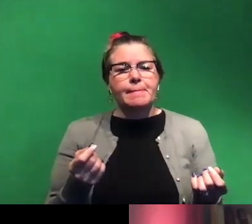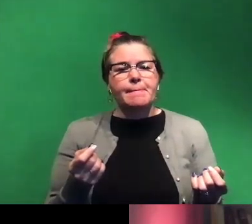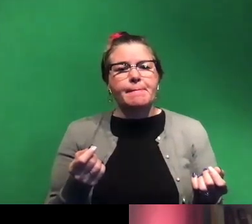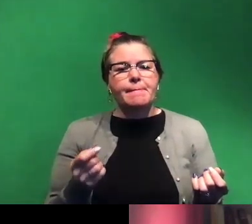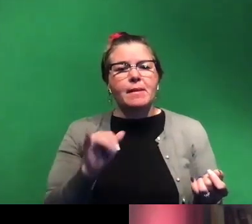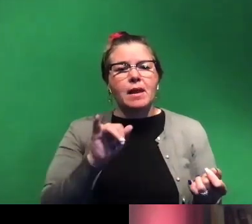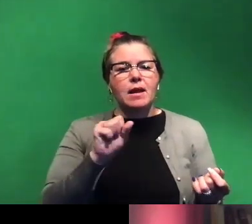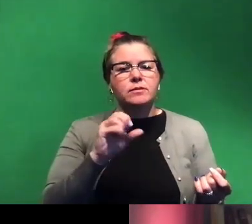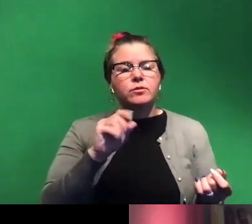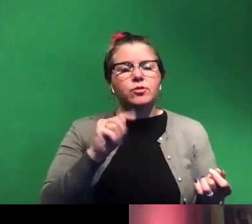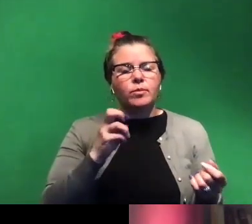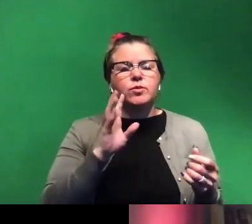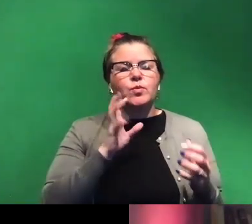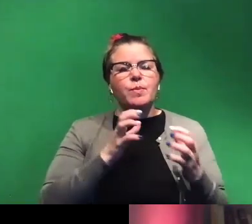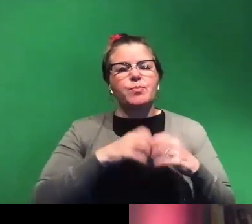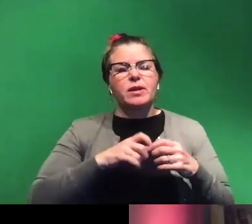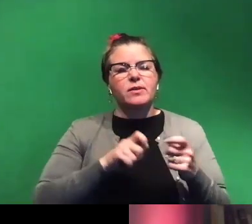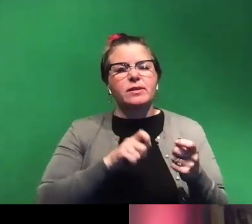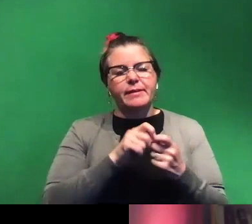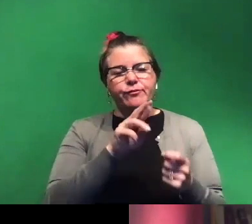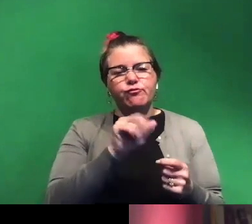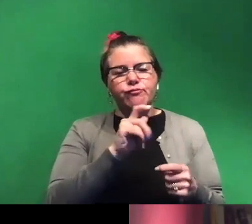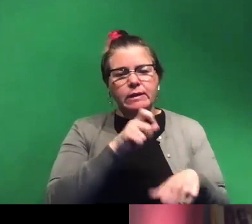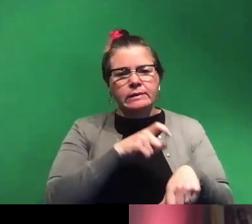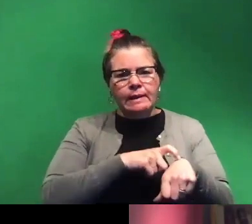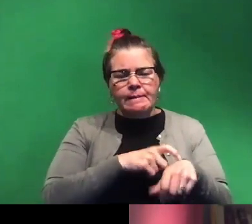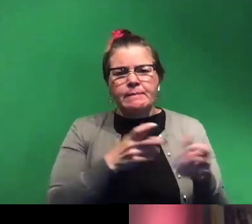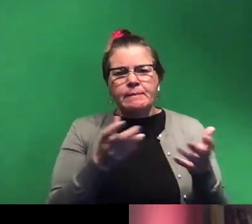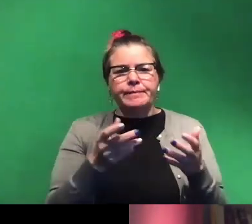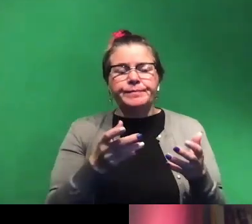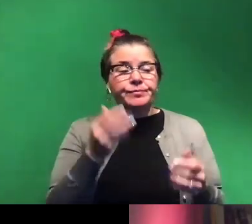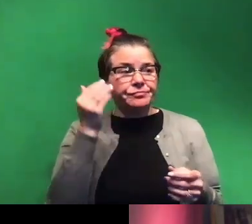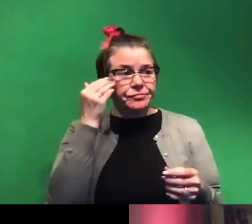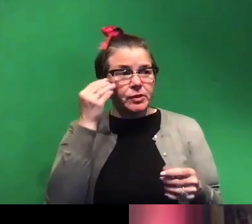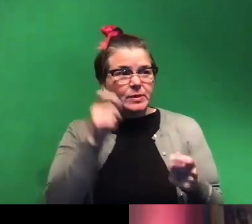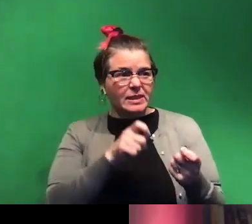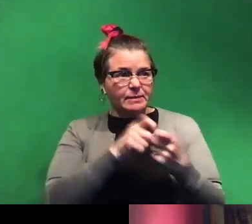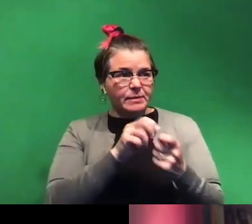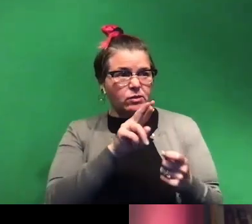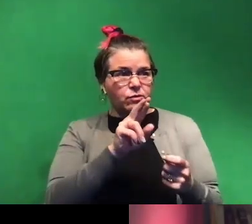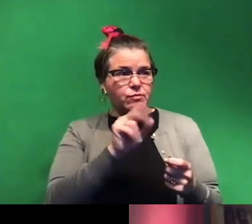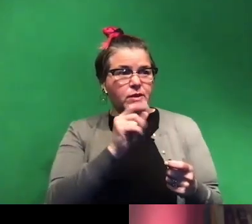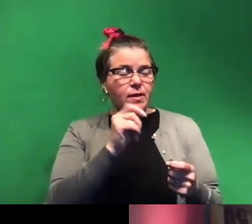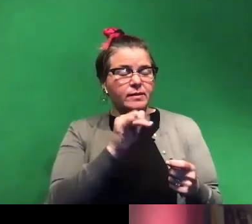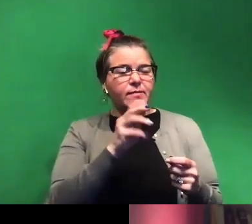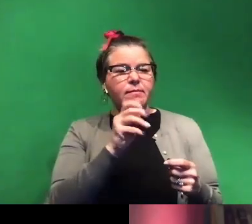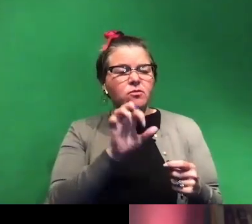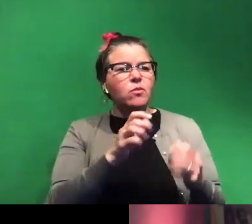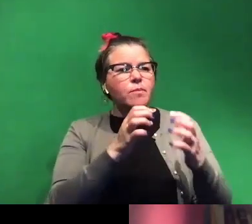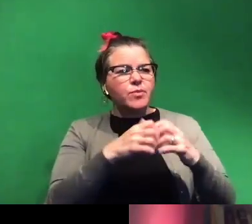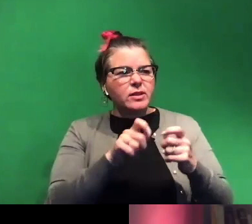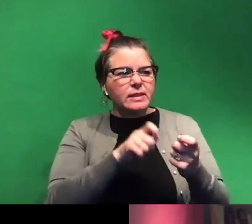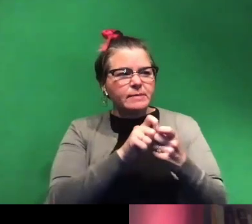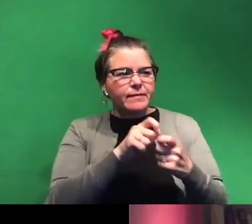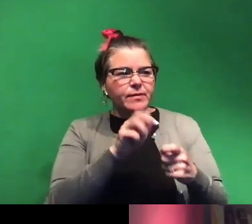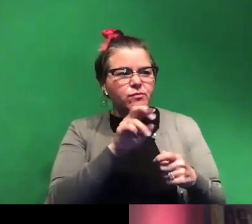isotopes that break down at a particular rate. So if we know that a certain radioactive mineral breaks down at a certain rate, we know